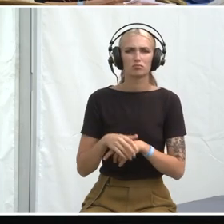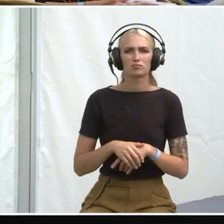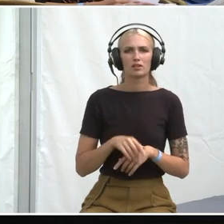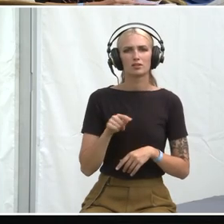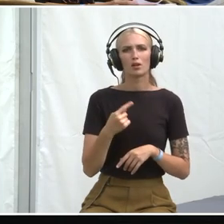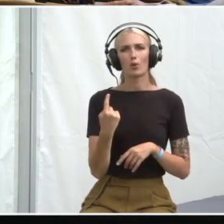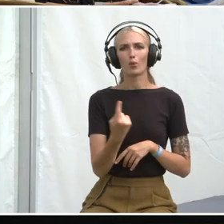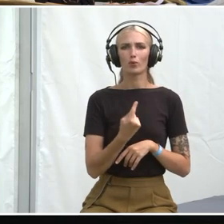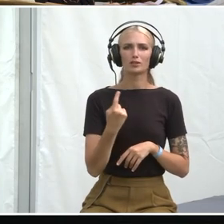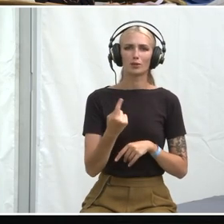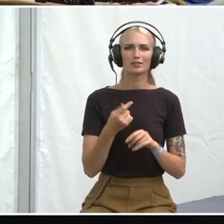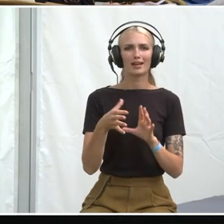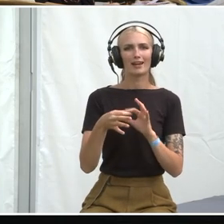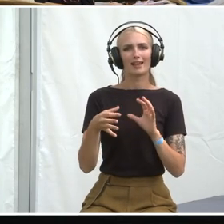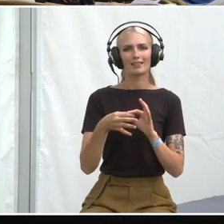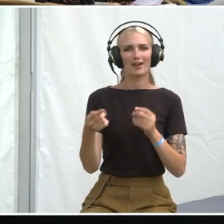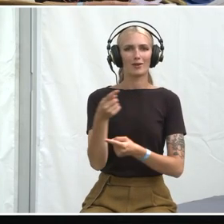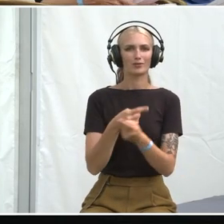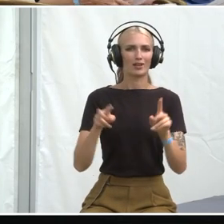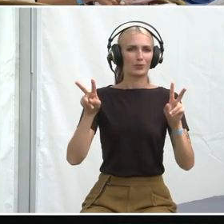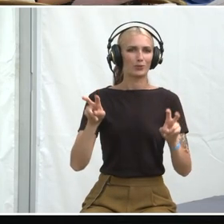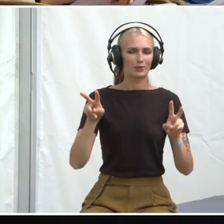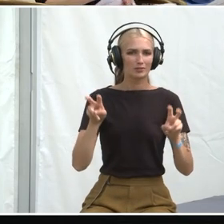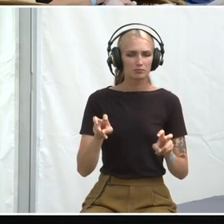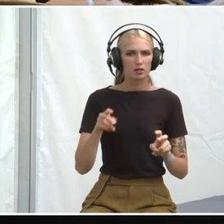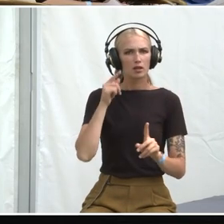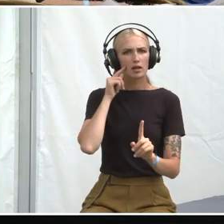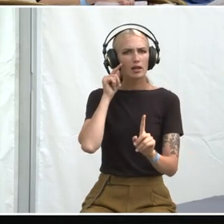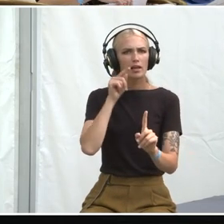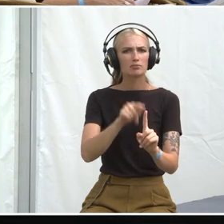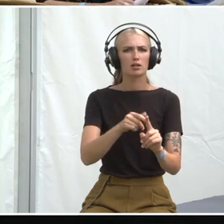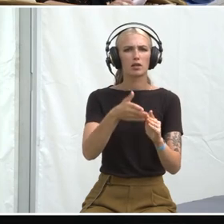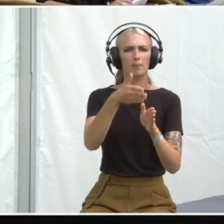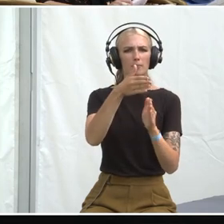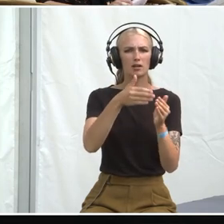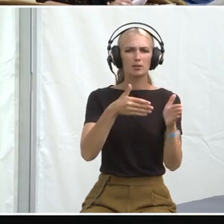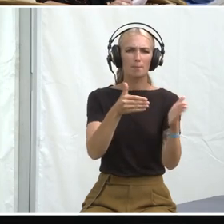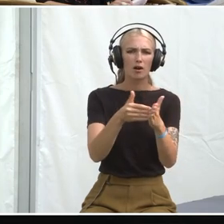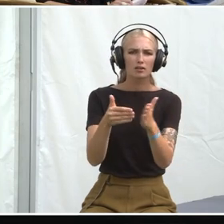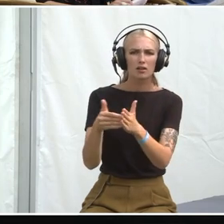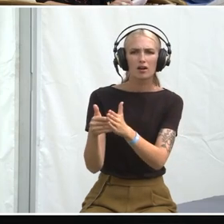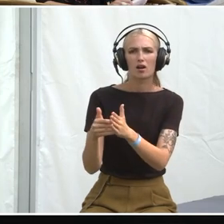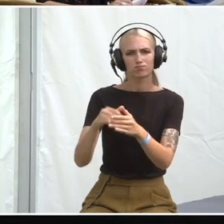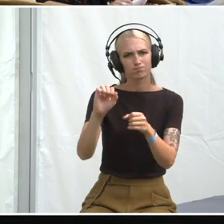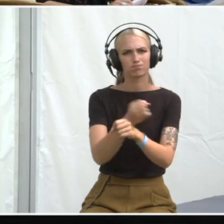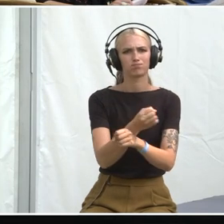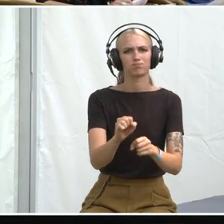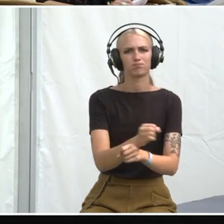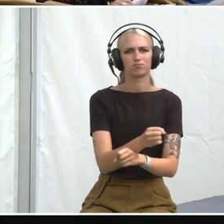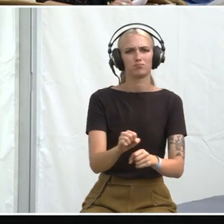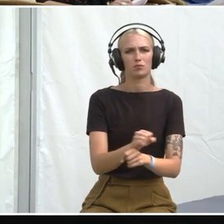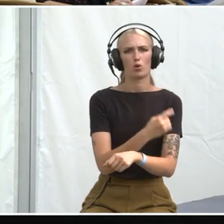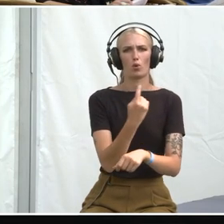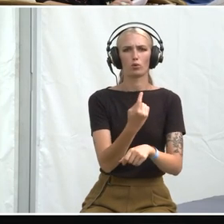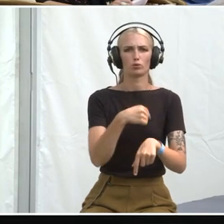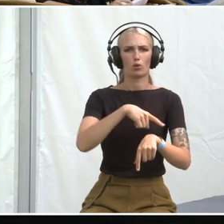call it. And the purpose is to identify and debate barriers and solutions to address and overcome loneliness.